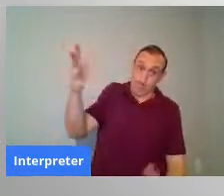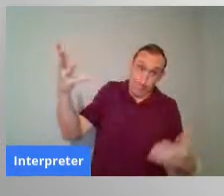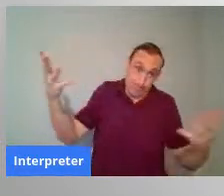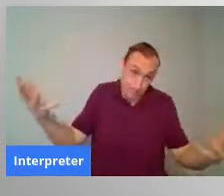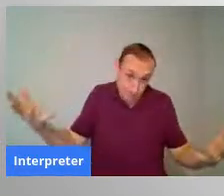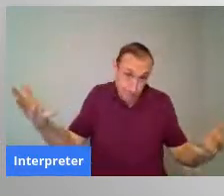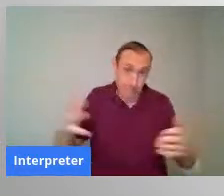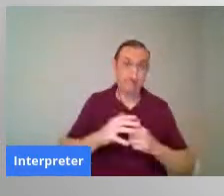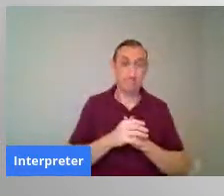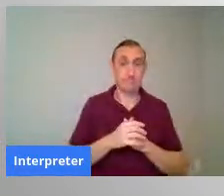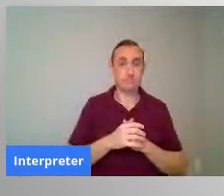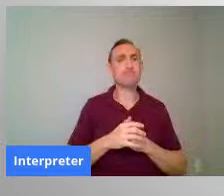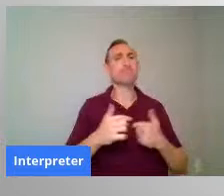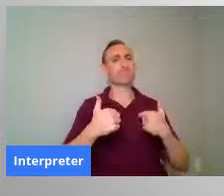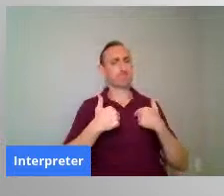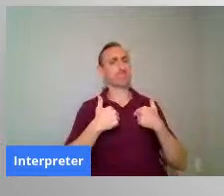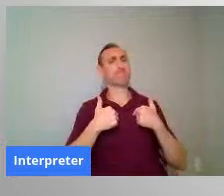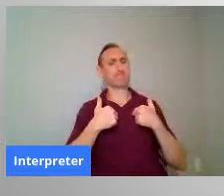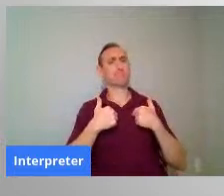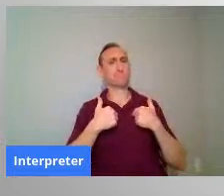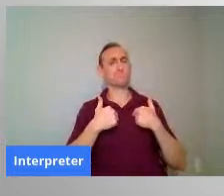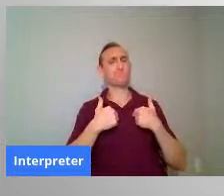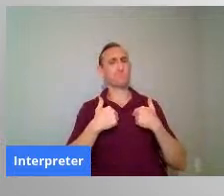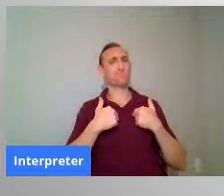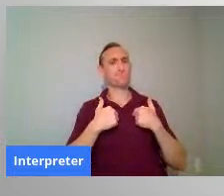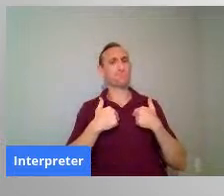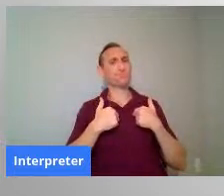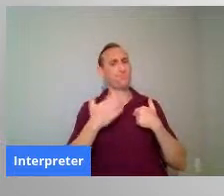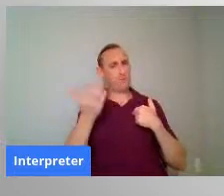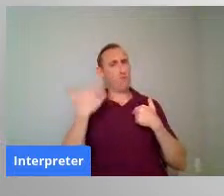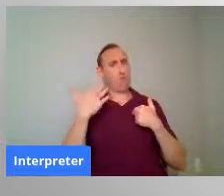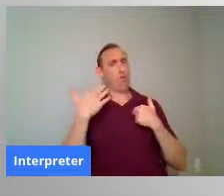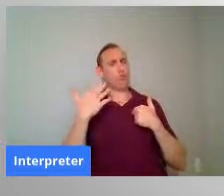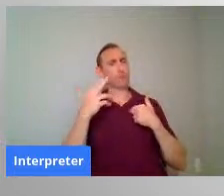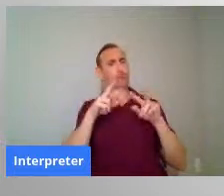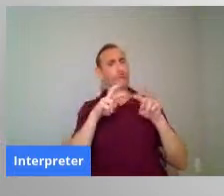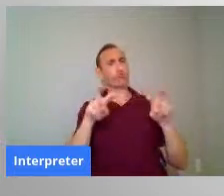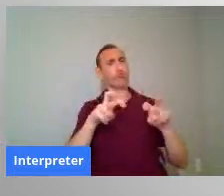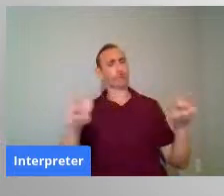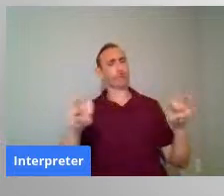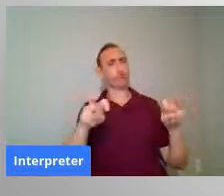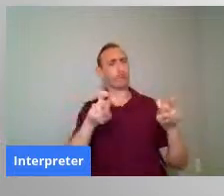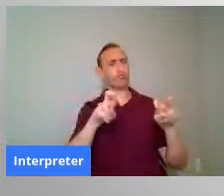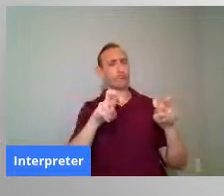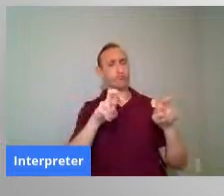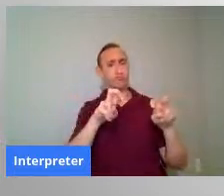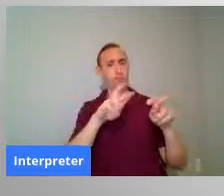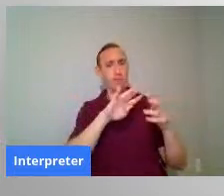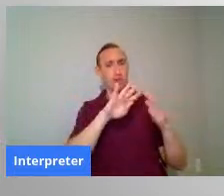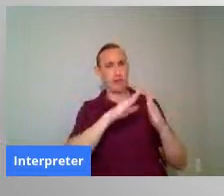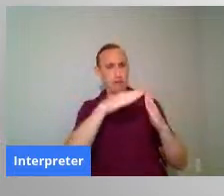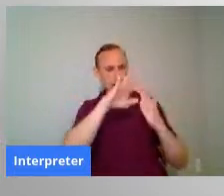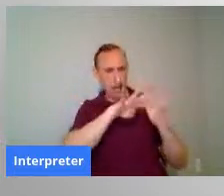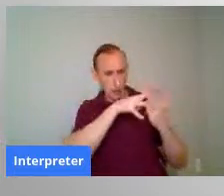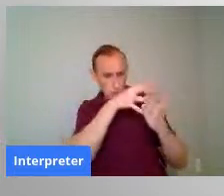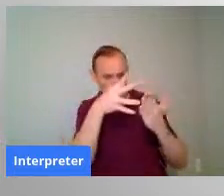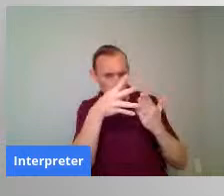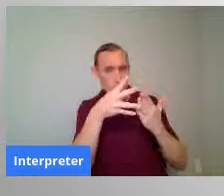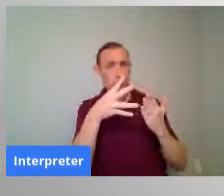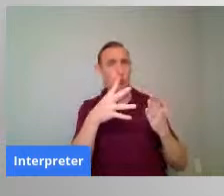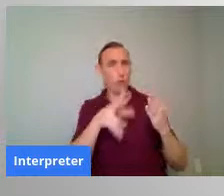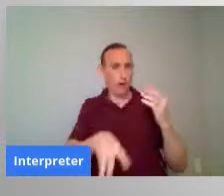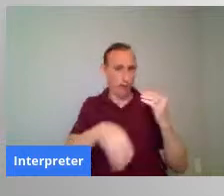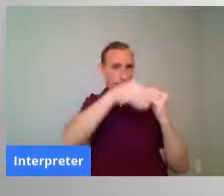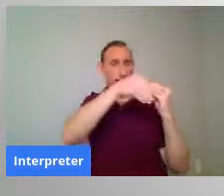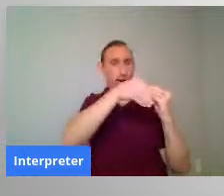I encouraged us to do, even when we were looking at the calendar and parent-teacher conferences, that's why we went back and put asynchronous days,